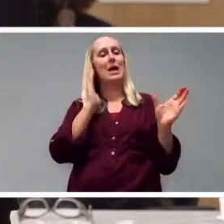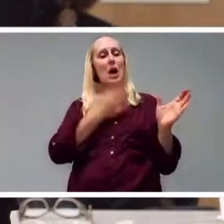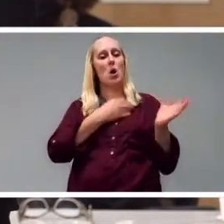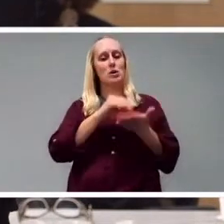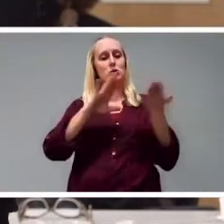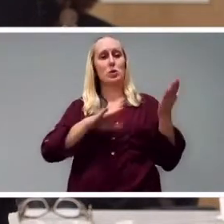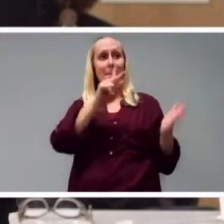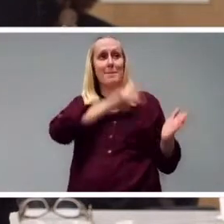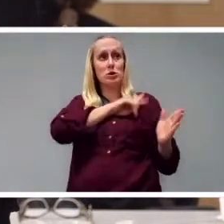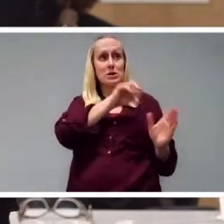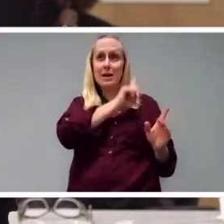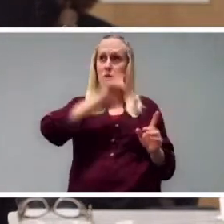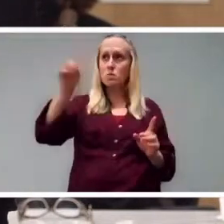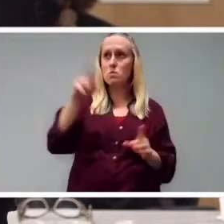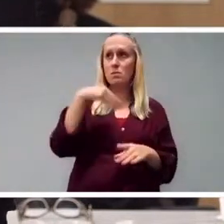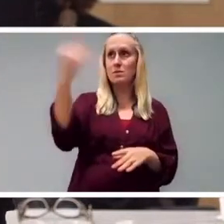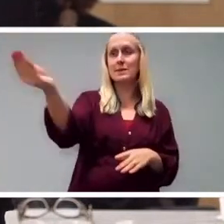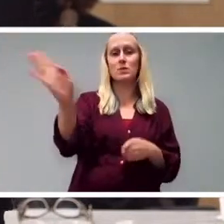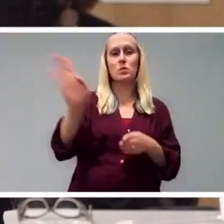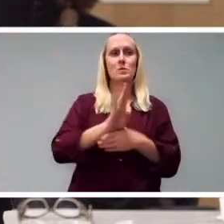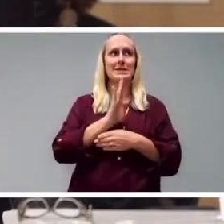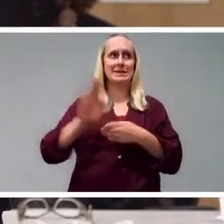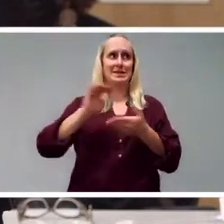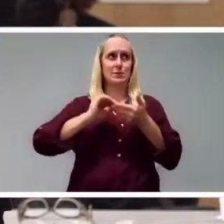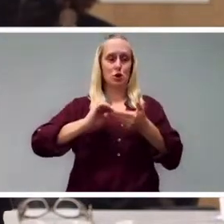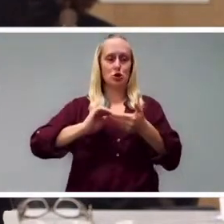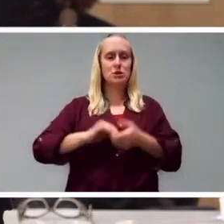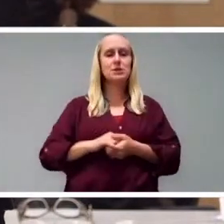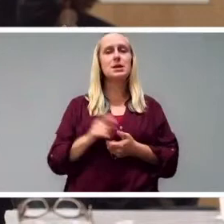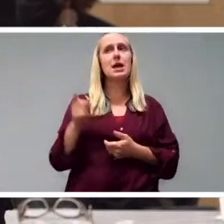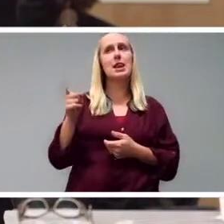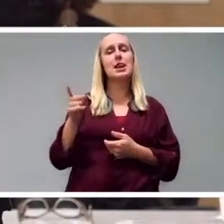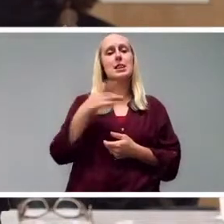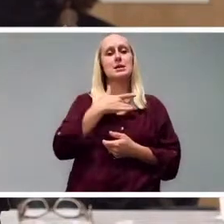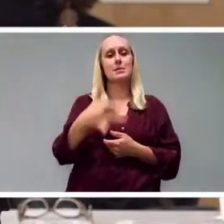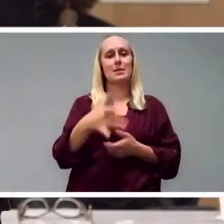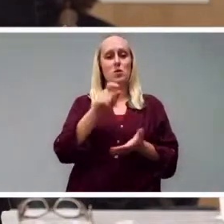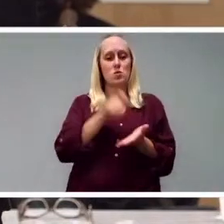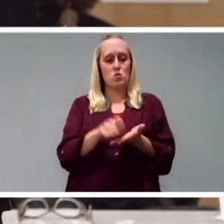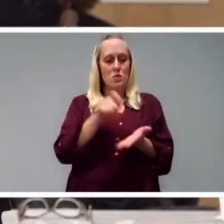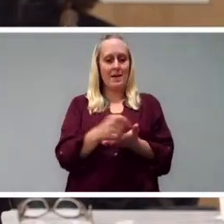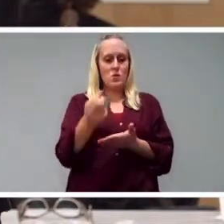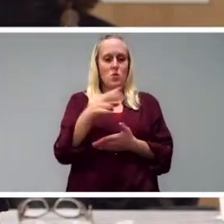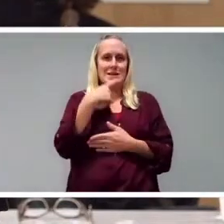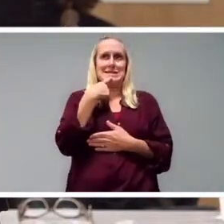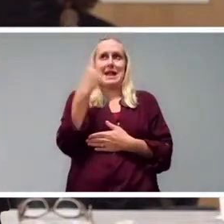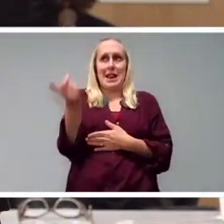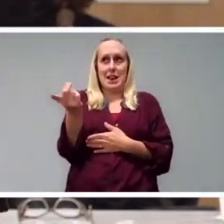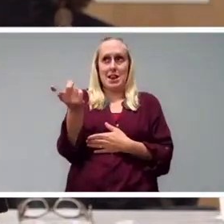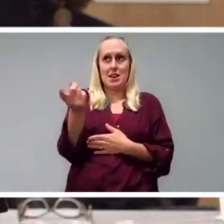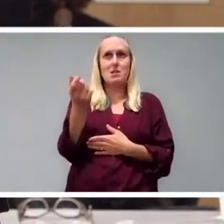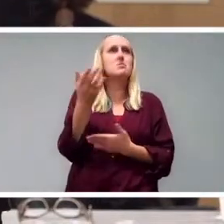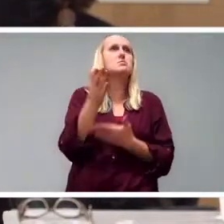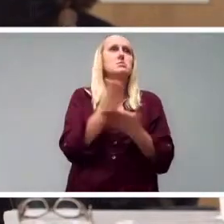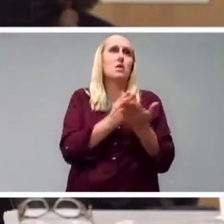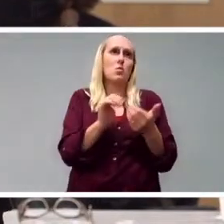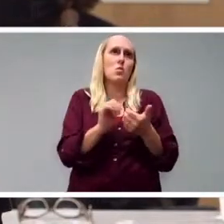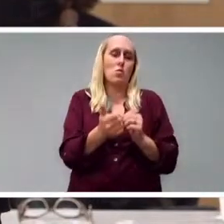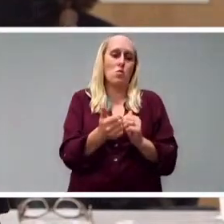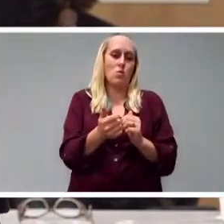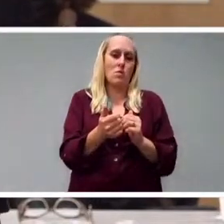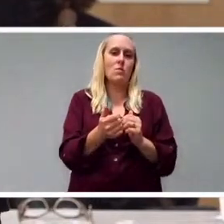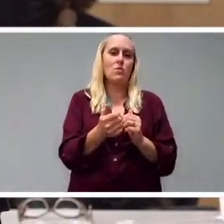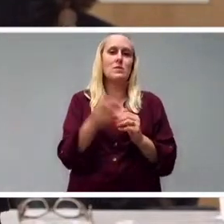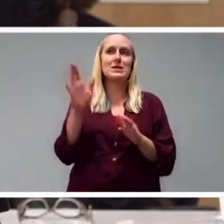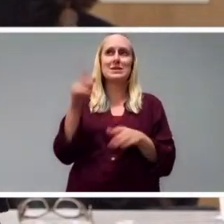personally deliver to our business partners. And they usually will write or say, or in some ways share with that partner kind of